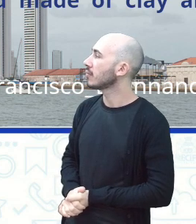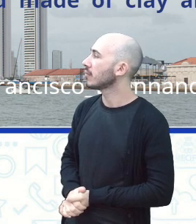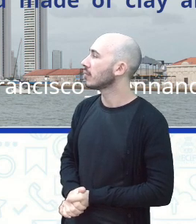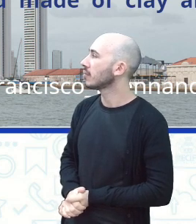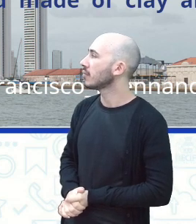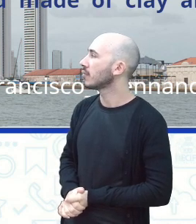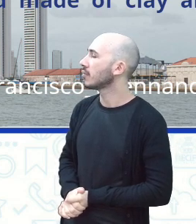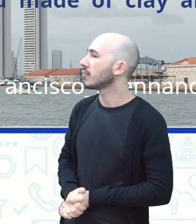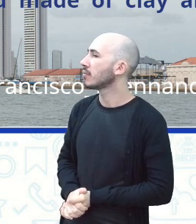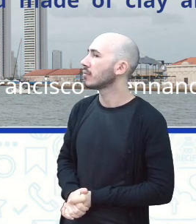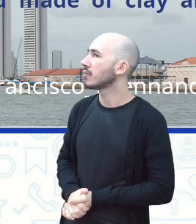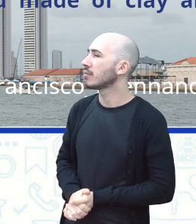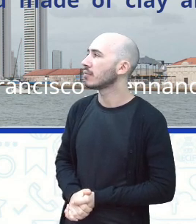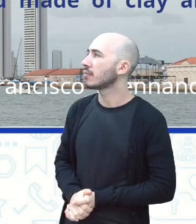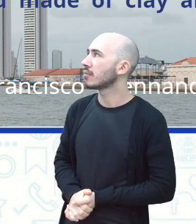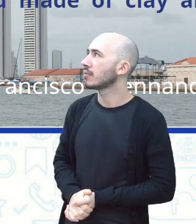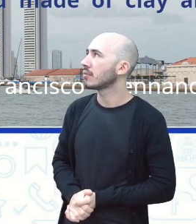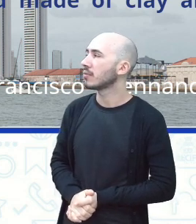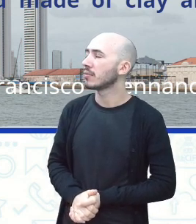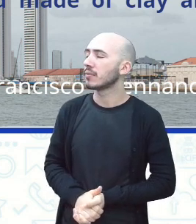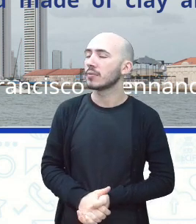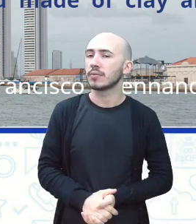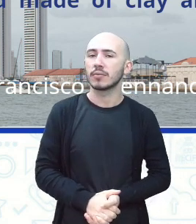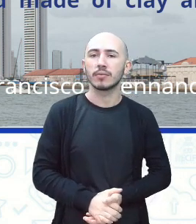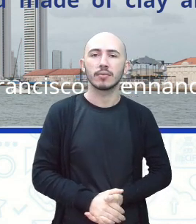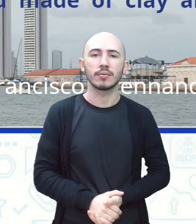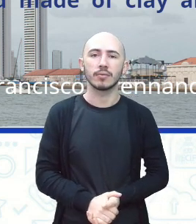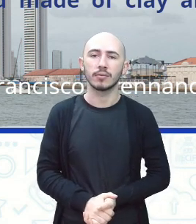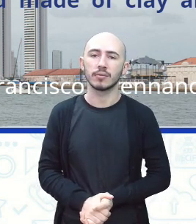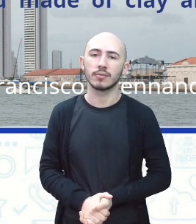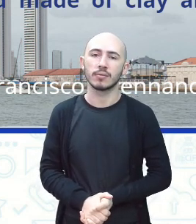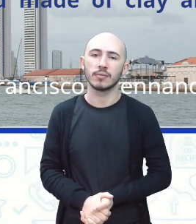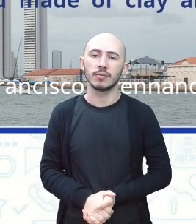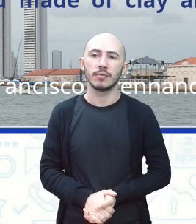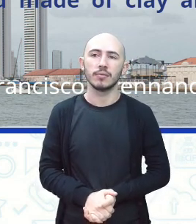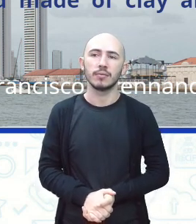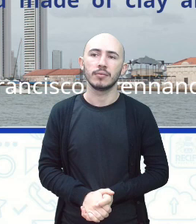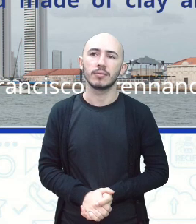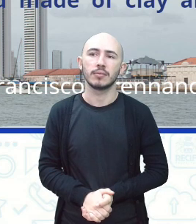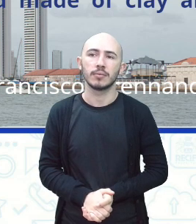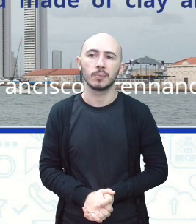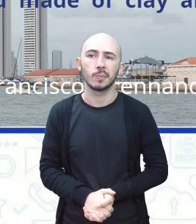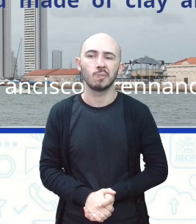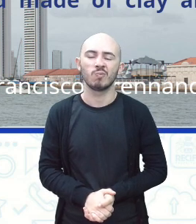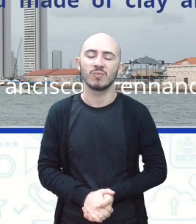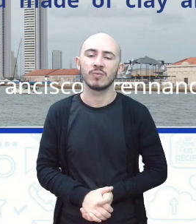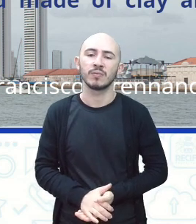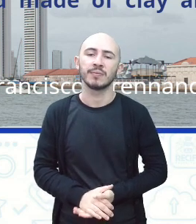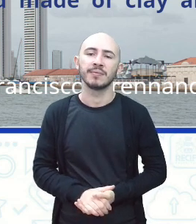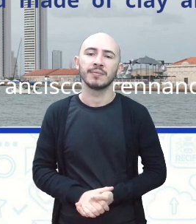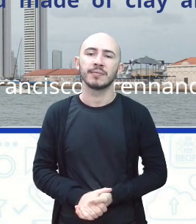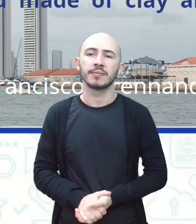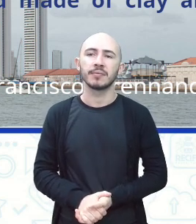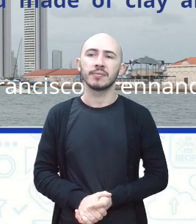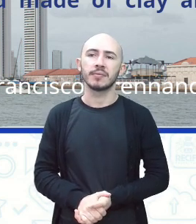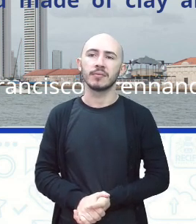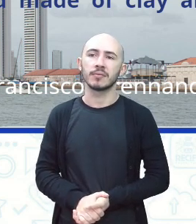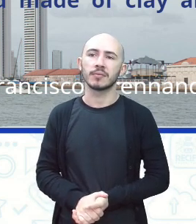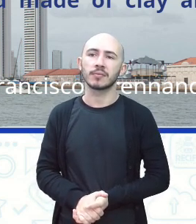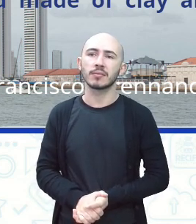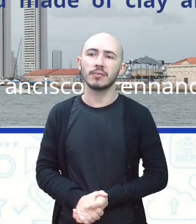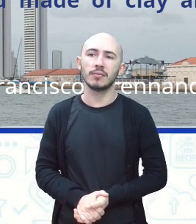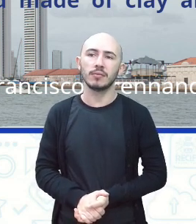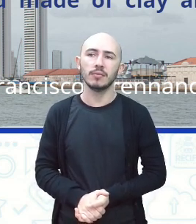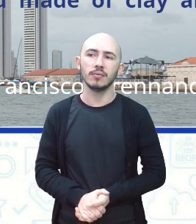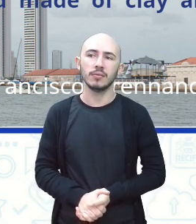2000. Curated by the Pernambuco artist Francisco Brennan. As part of the project I Saw the